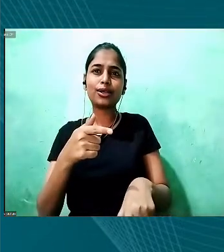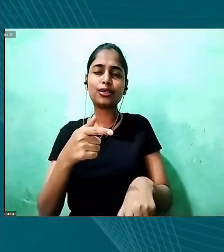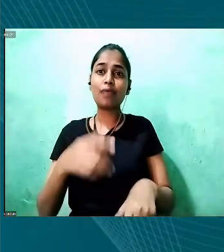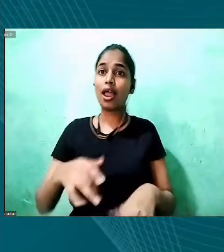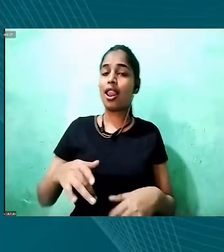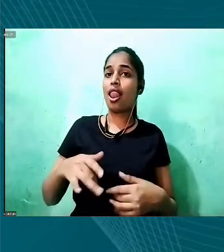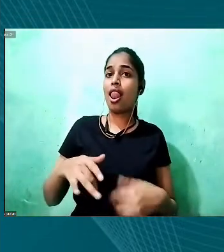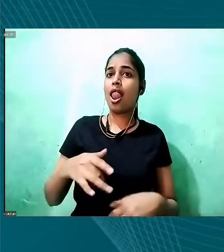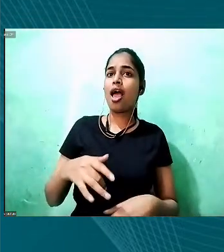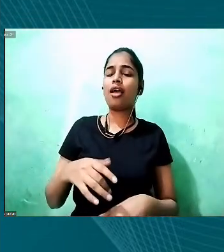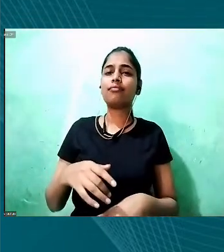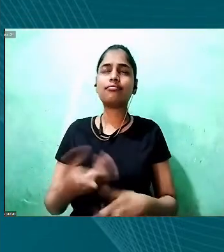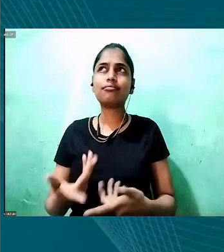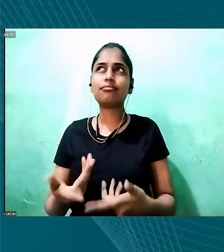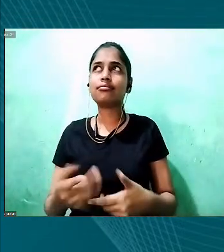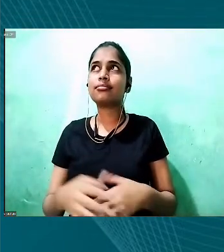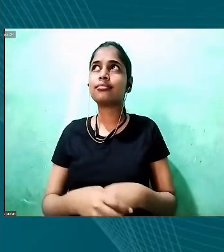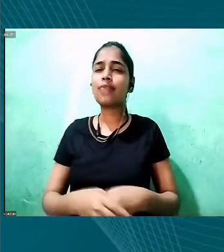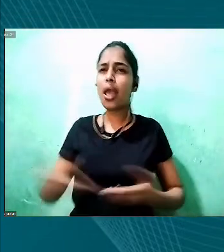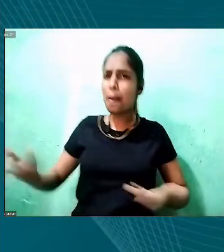leaves everyone amazed.